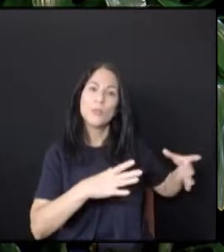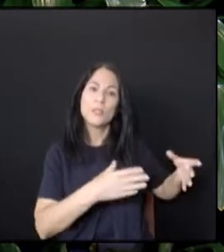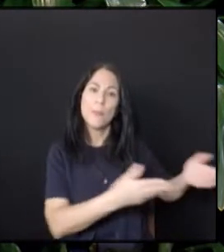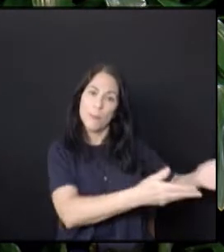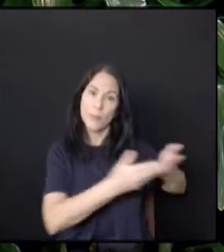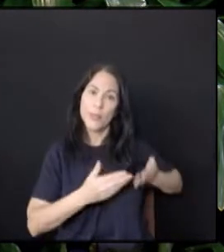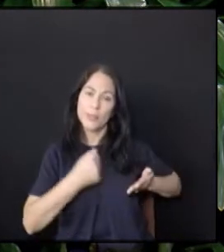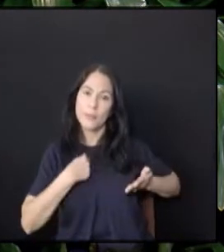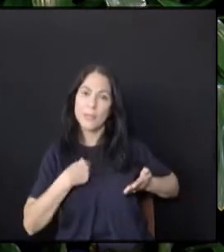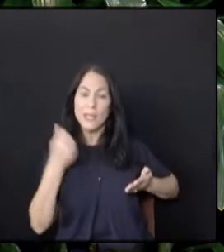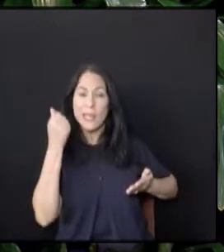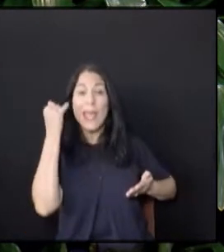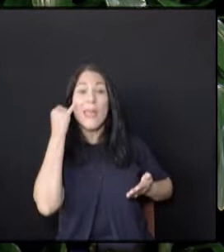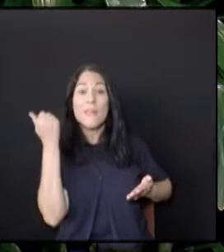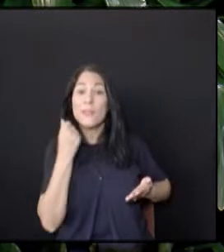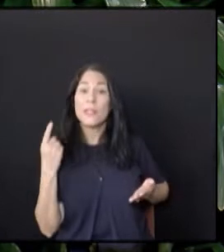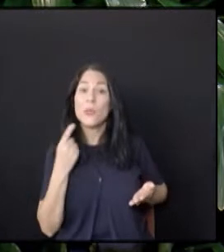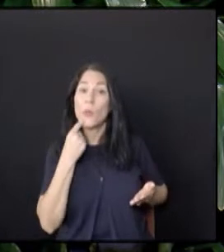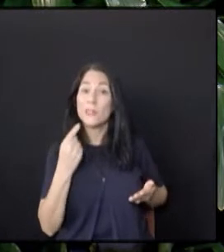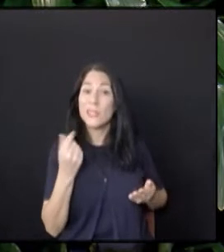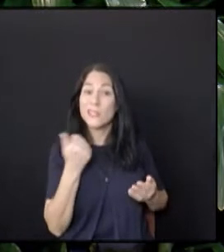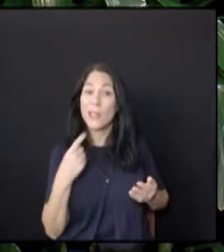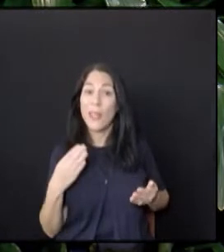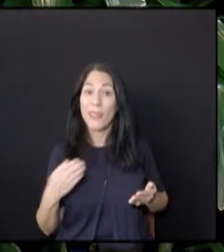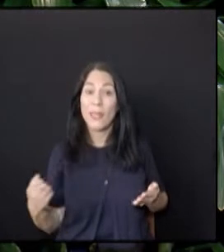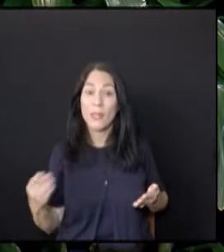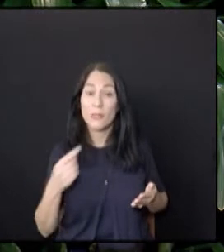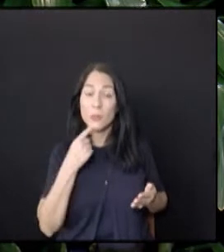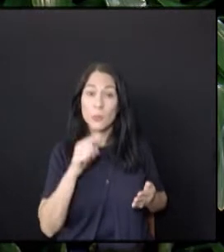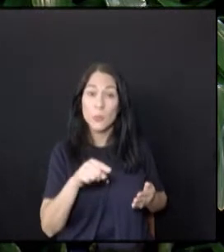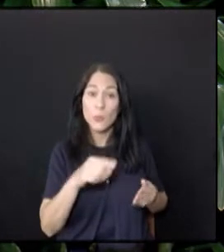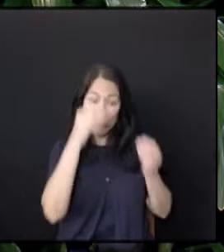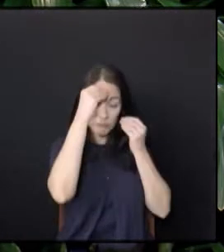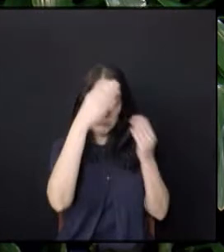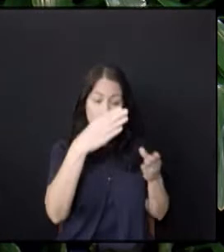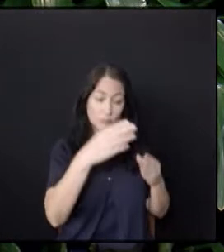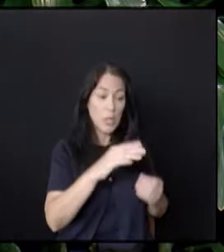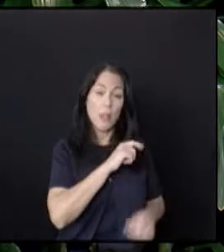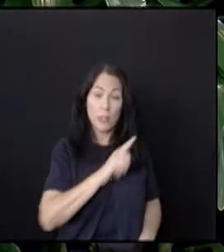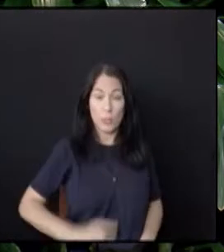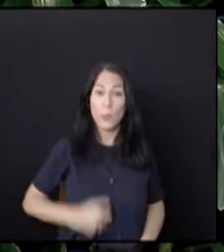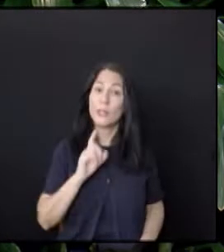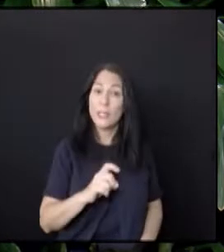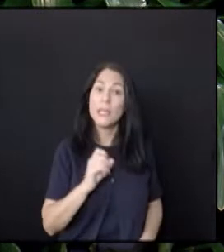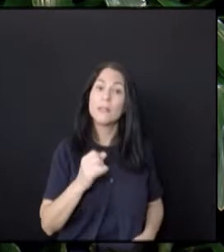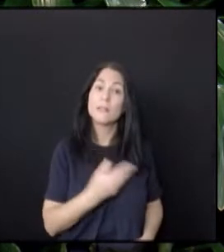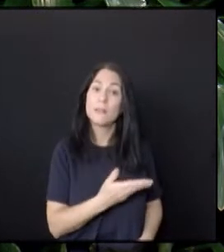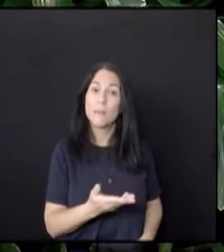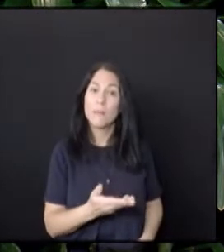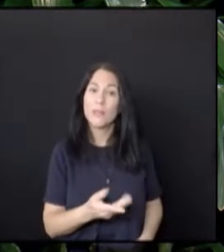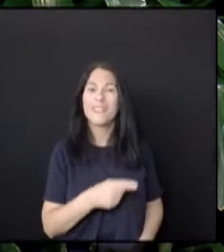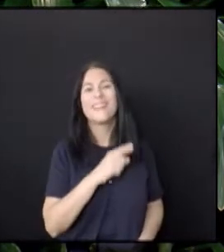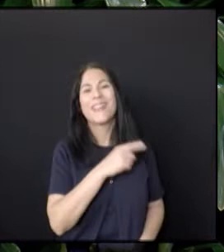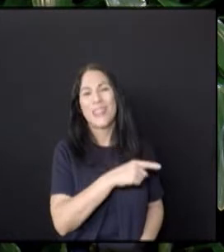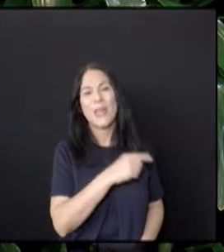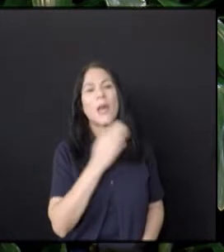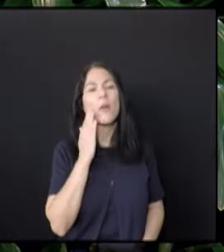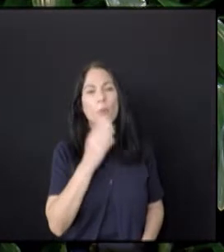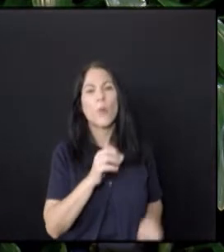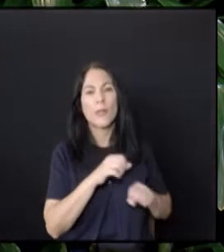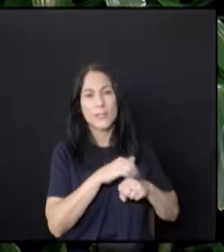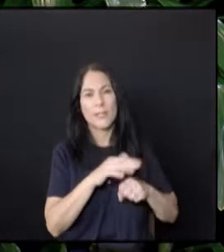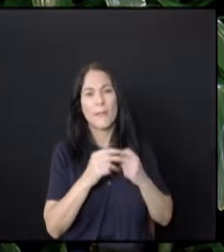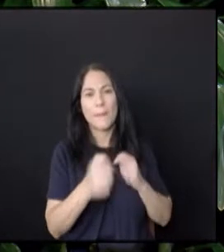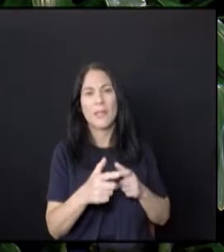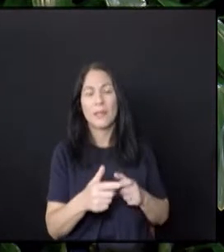says anything to you, you shall say, 'The Lord needs them,' and he will send them at once." This took place to fulfill